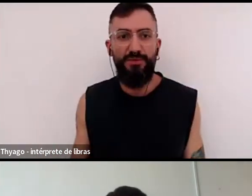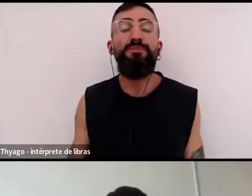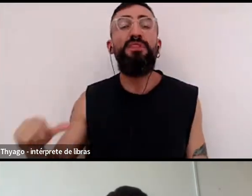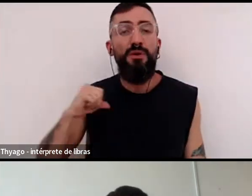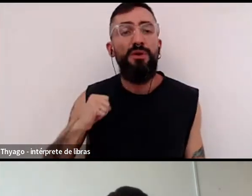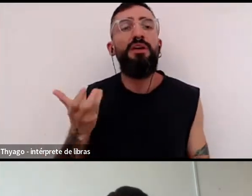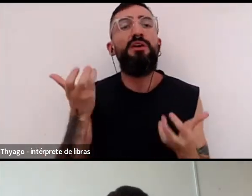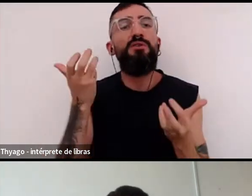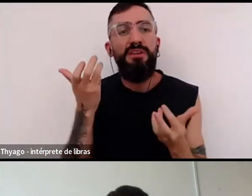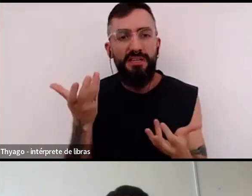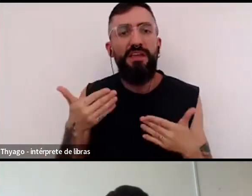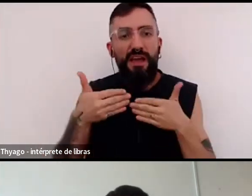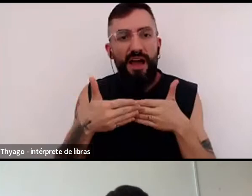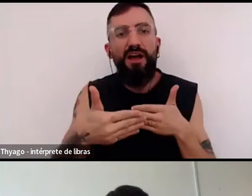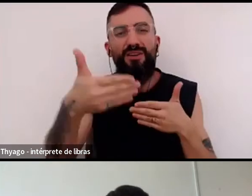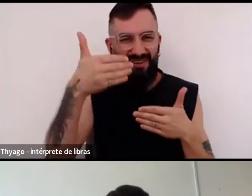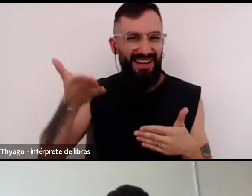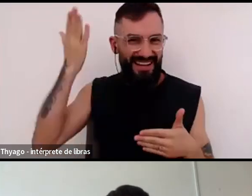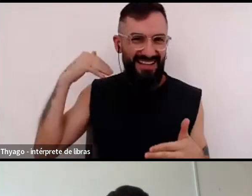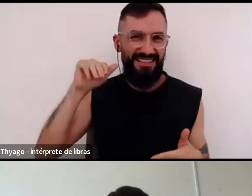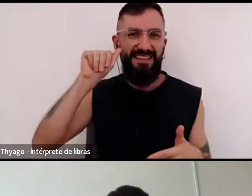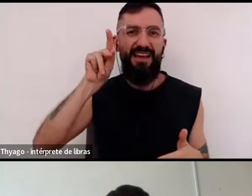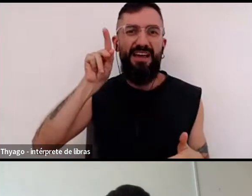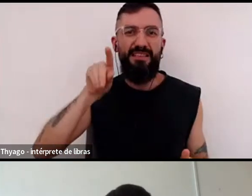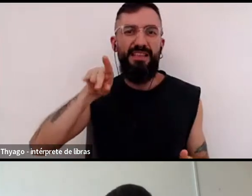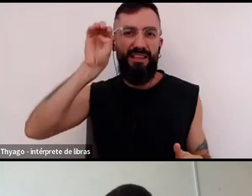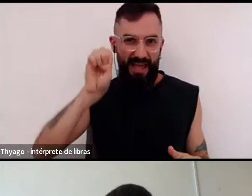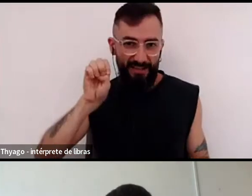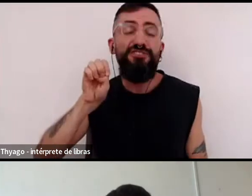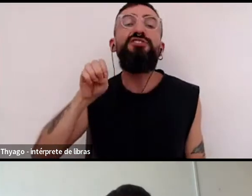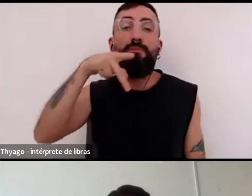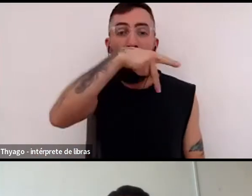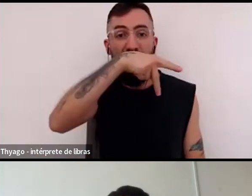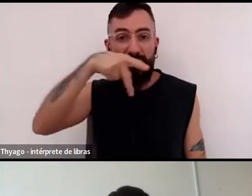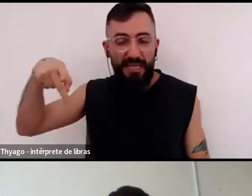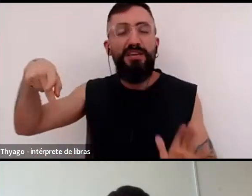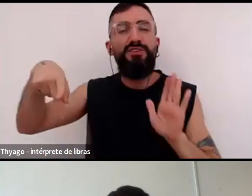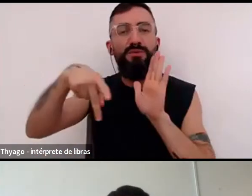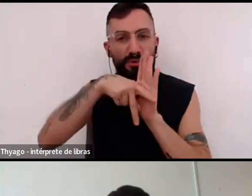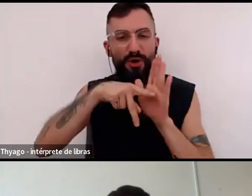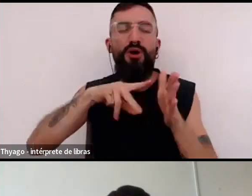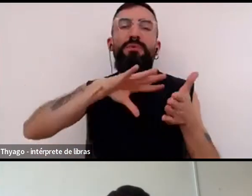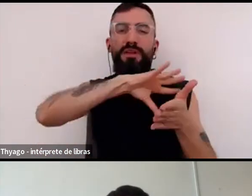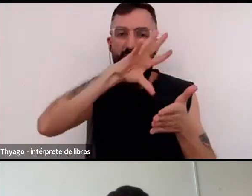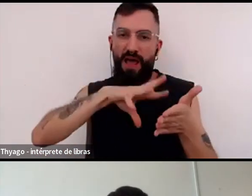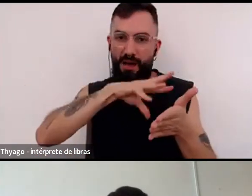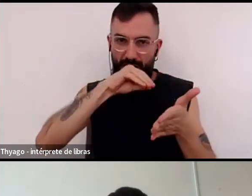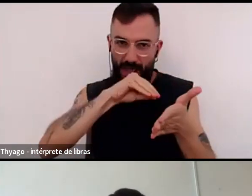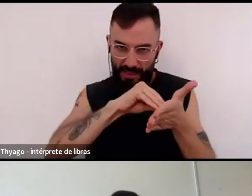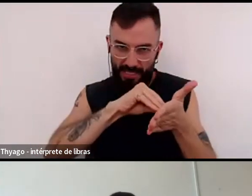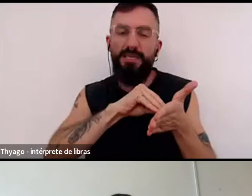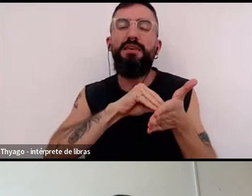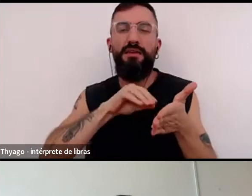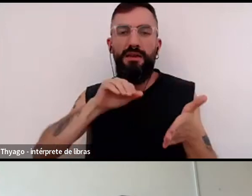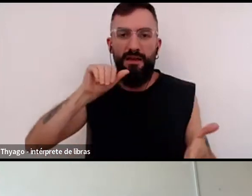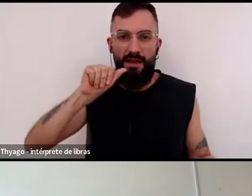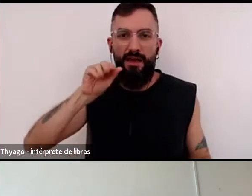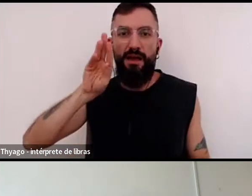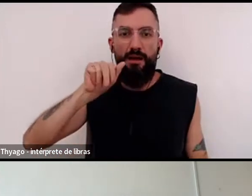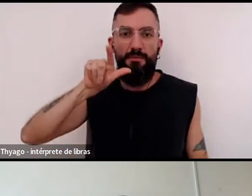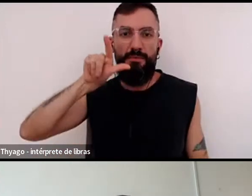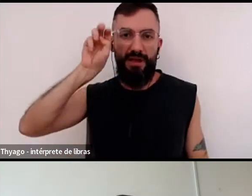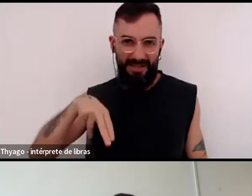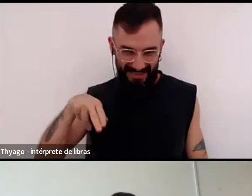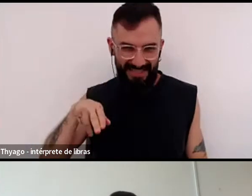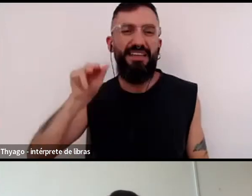to welcome Adelaide Silva, the president of the Brazilian Linguistic Association, who will be the chair of